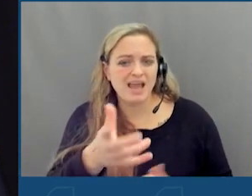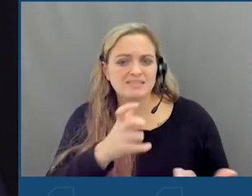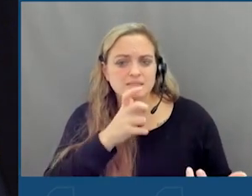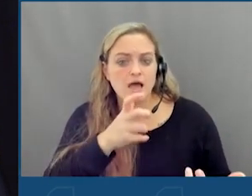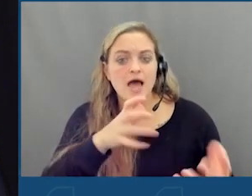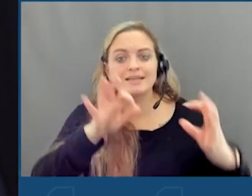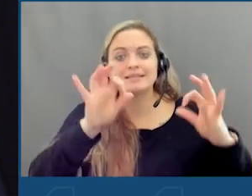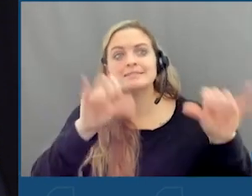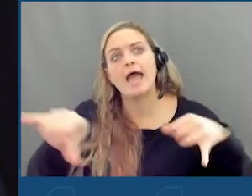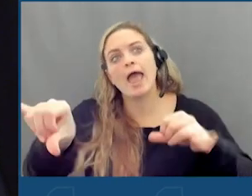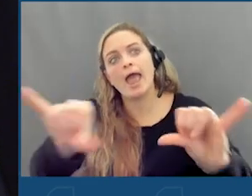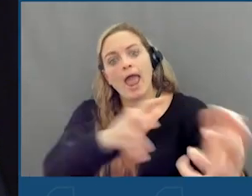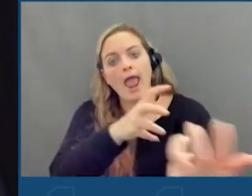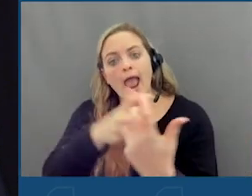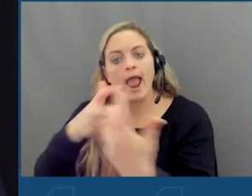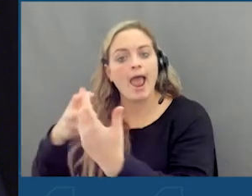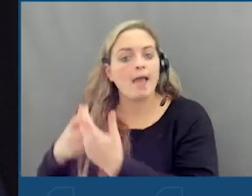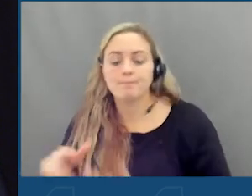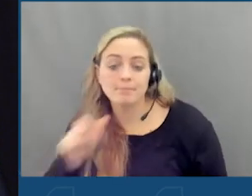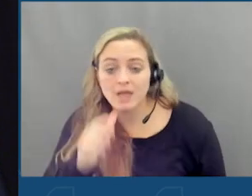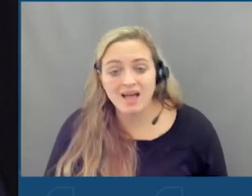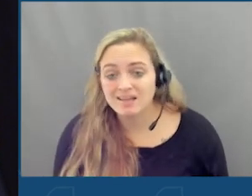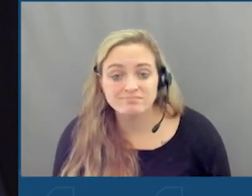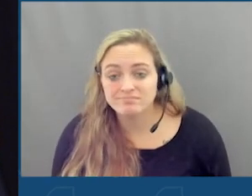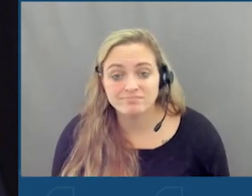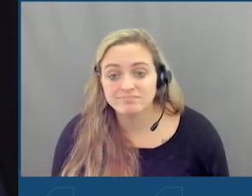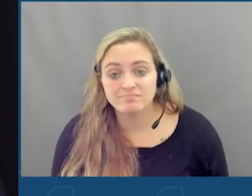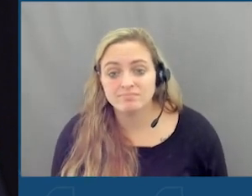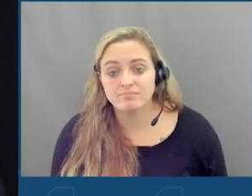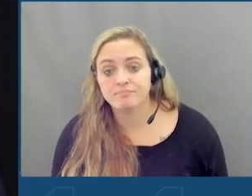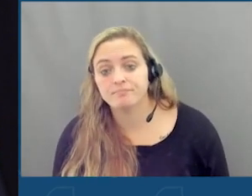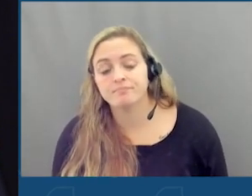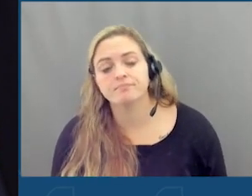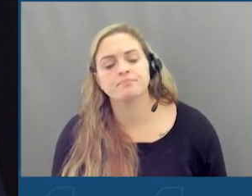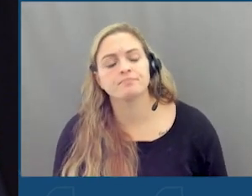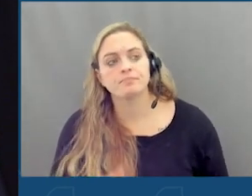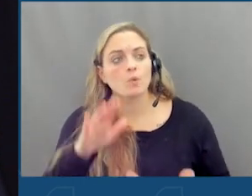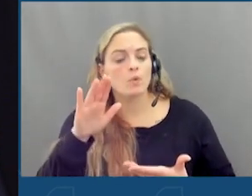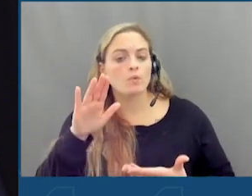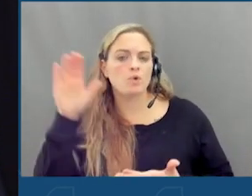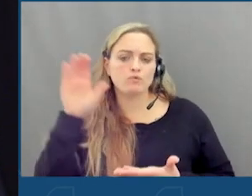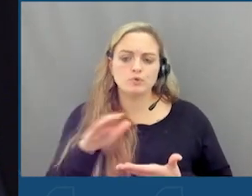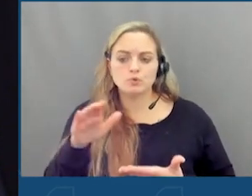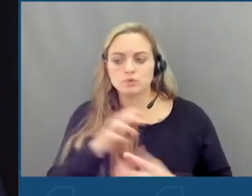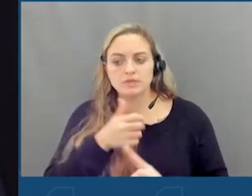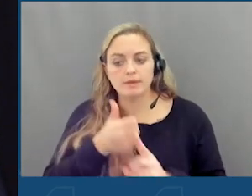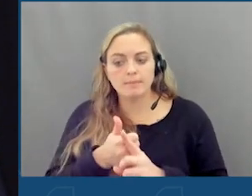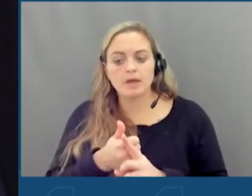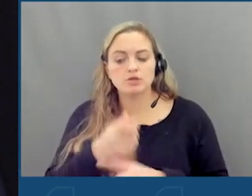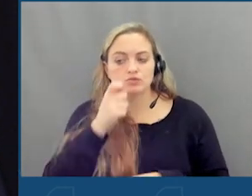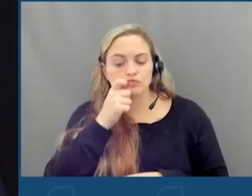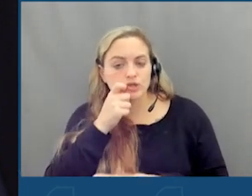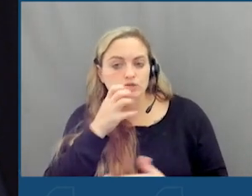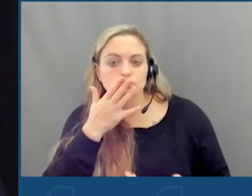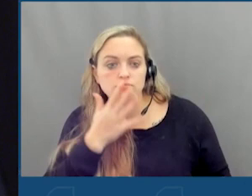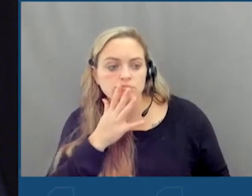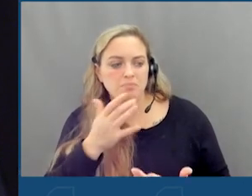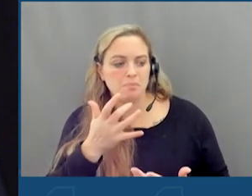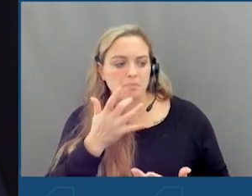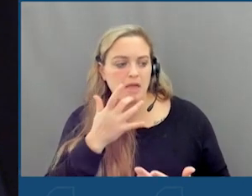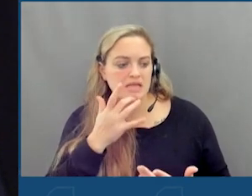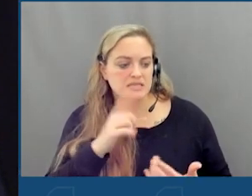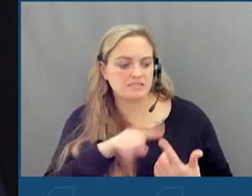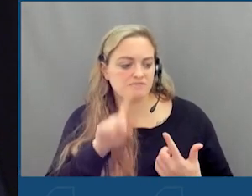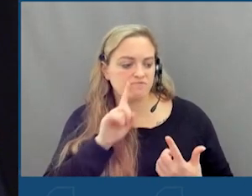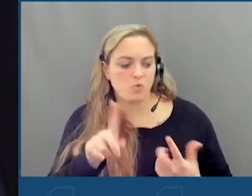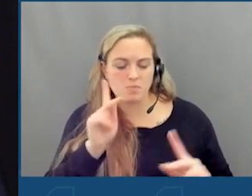take care of the individual. And also helps reduce the impact of the racial bias on pregnant people of color. Now,